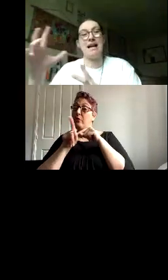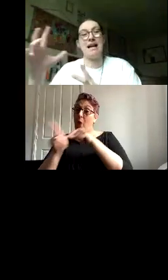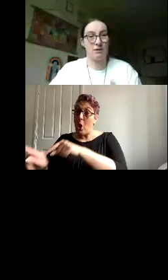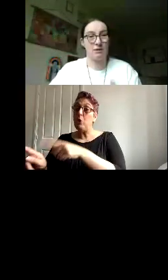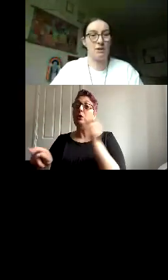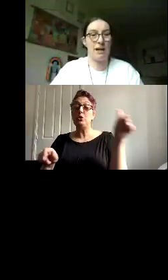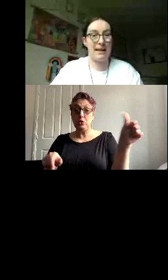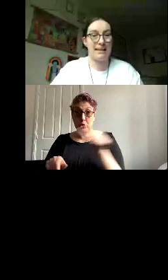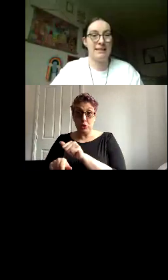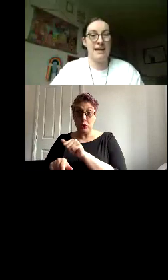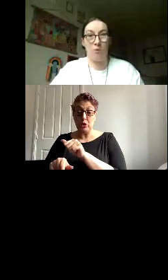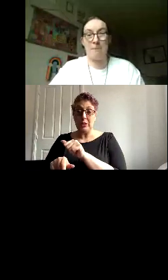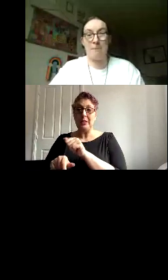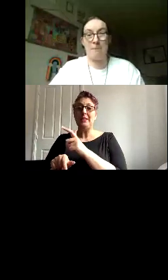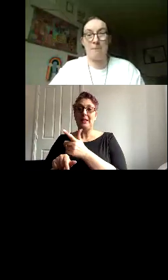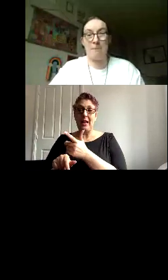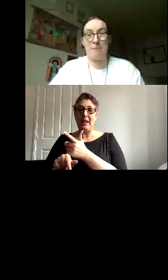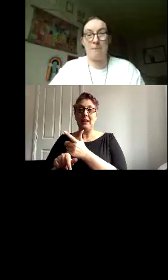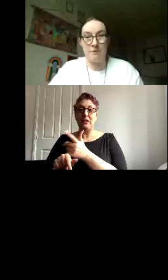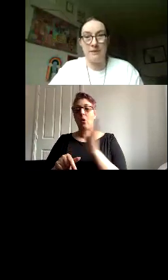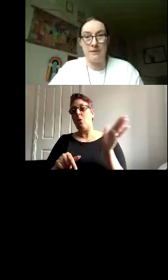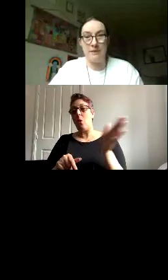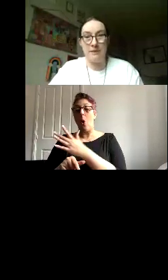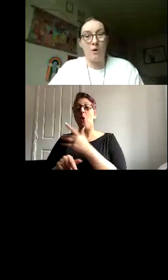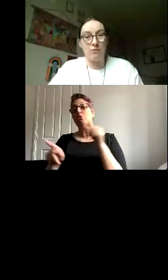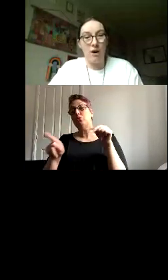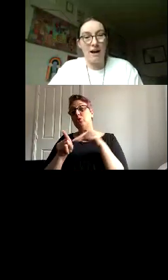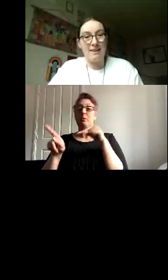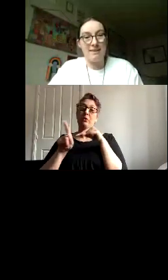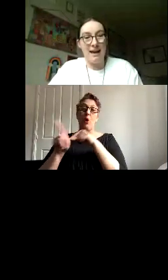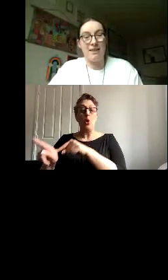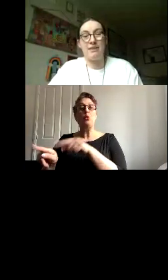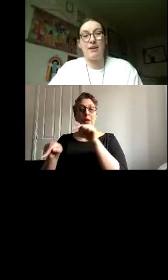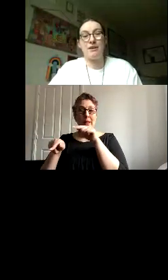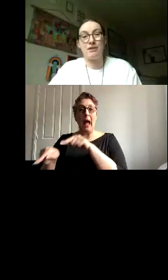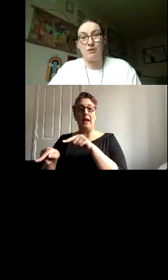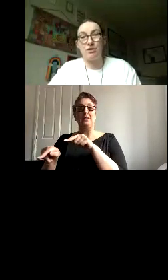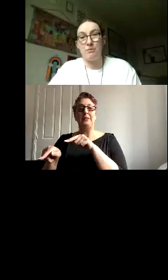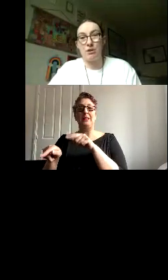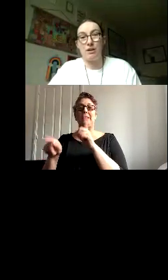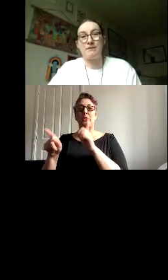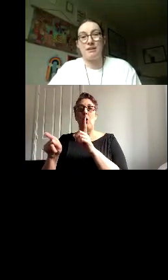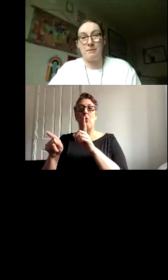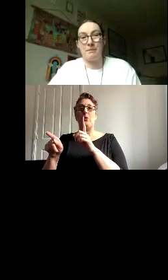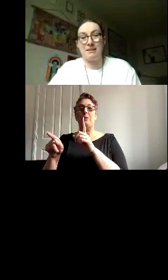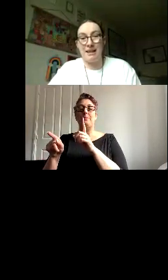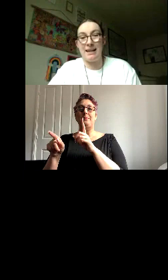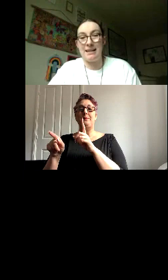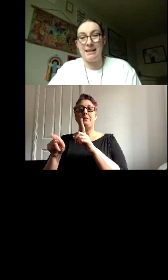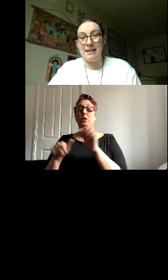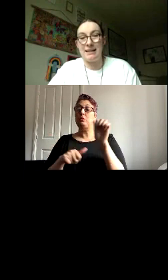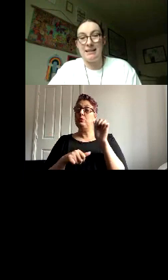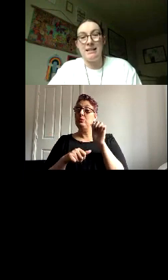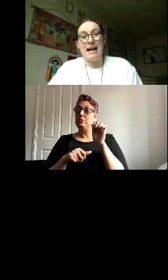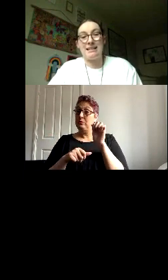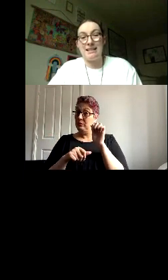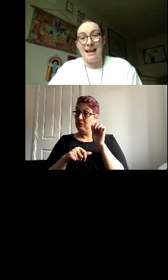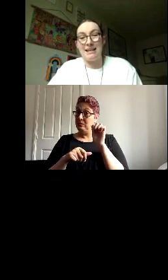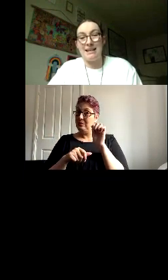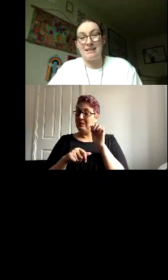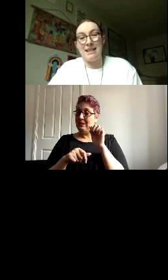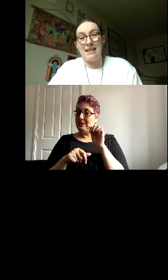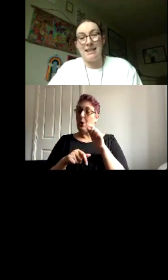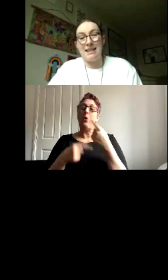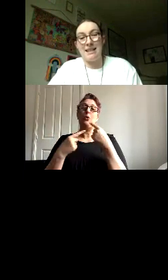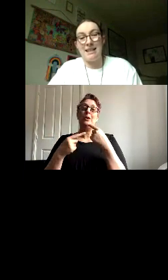Hospice UK, all people like that. So we're right that the social model of disability says